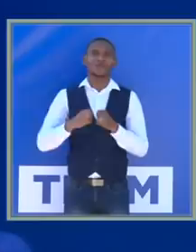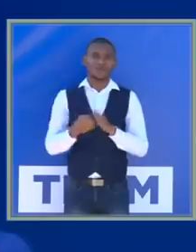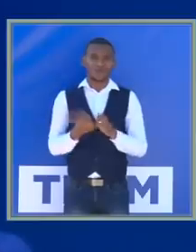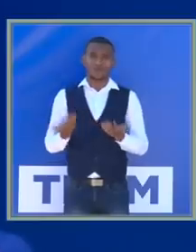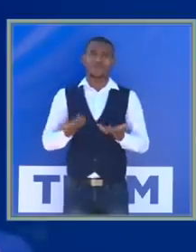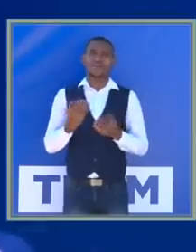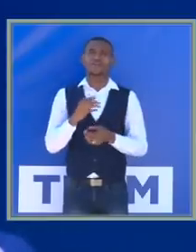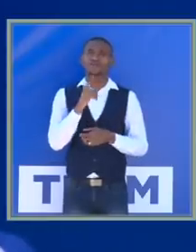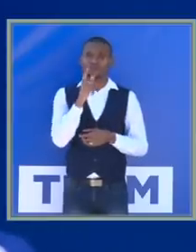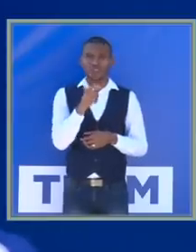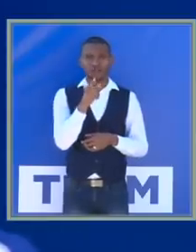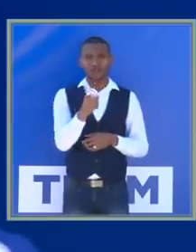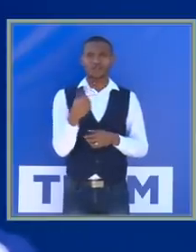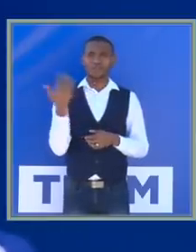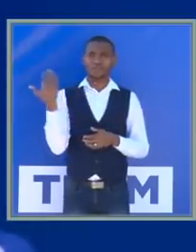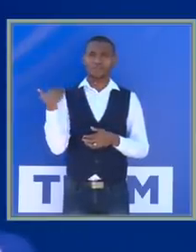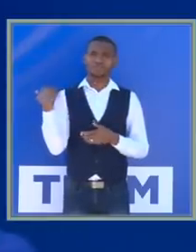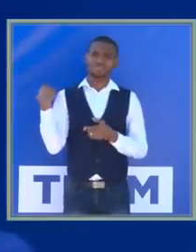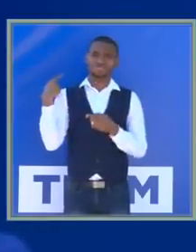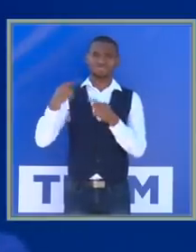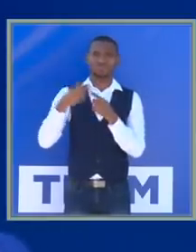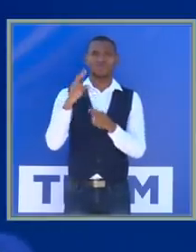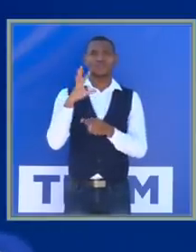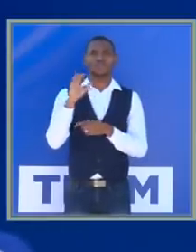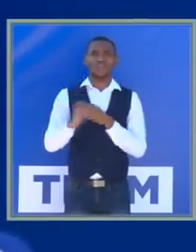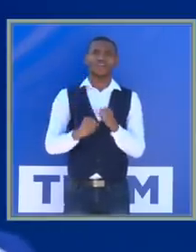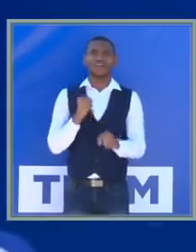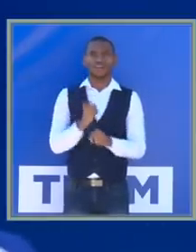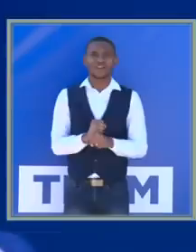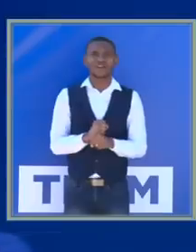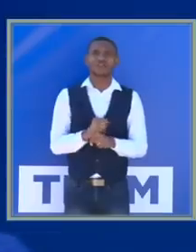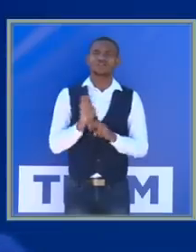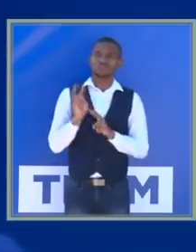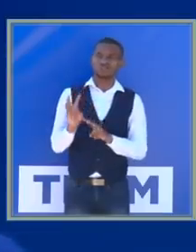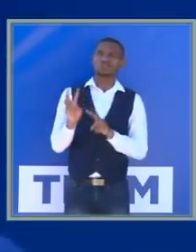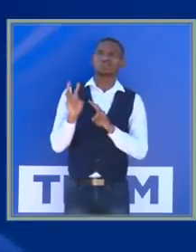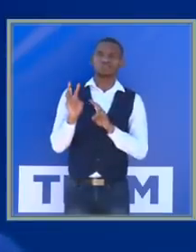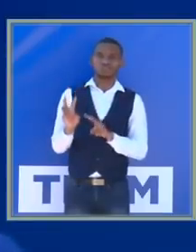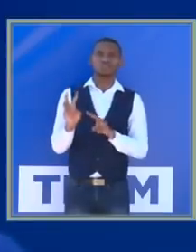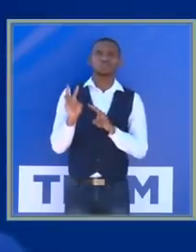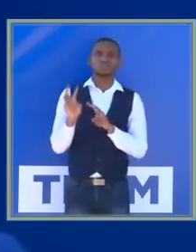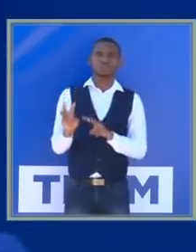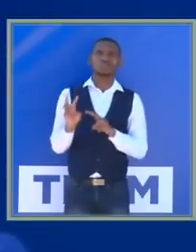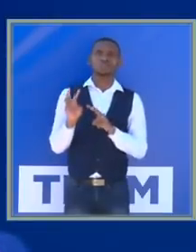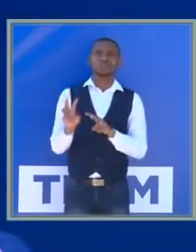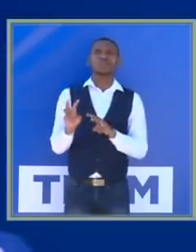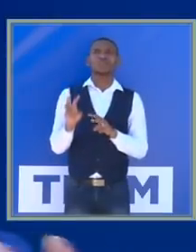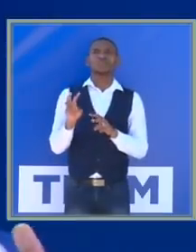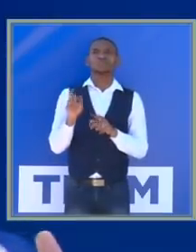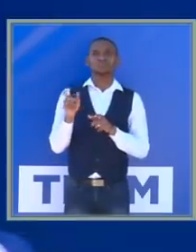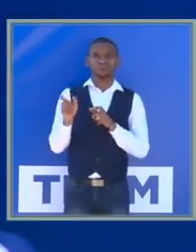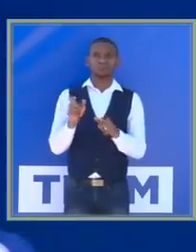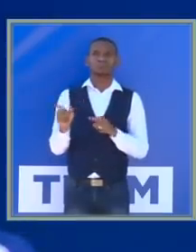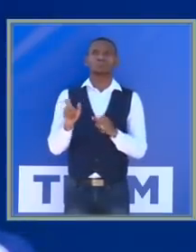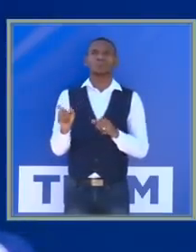you, for these past 25 years, he has watched and presided over it, and now he tells